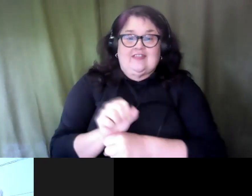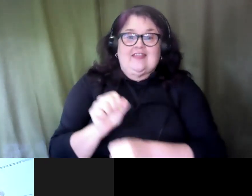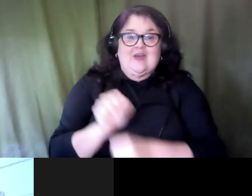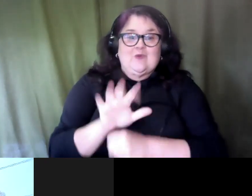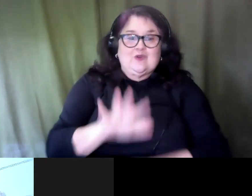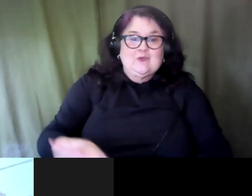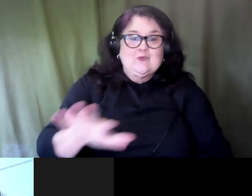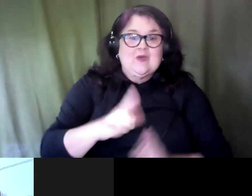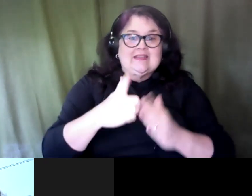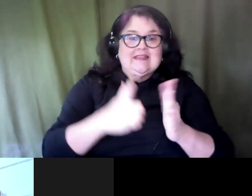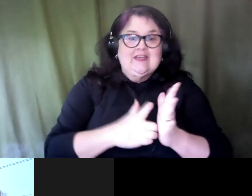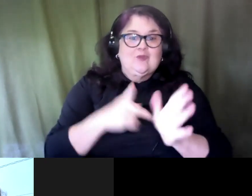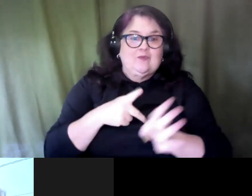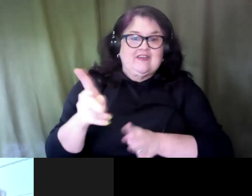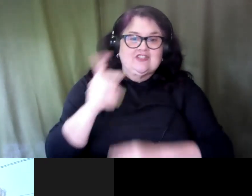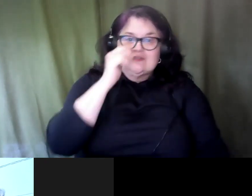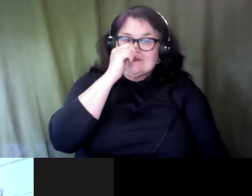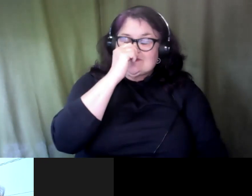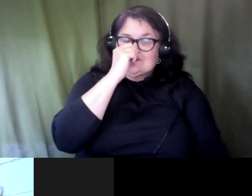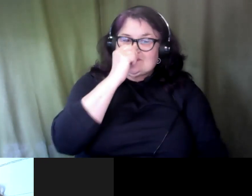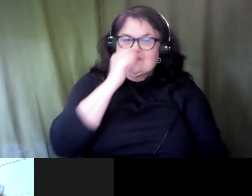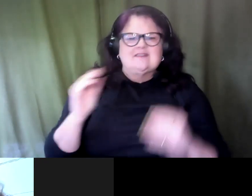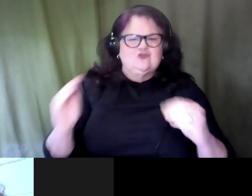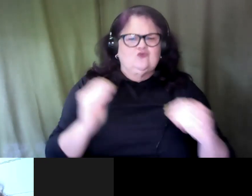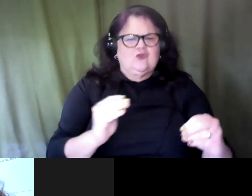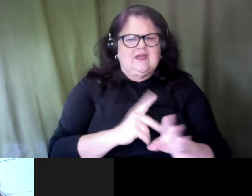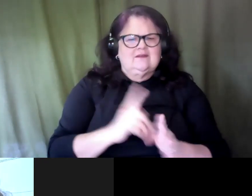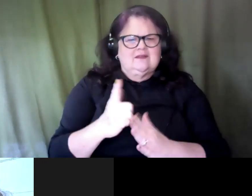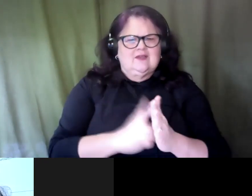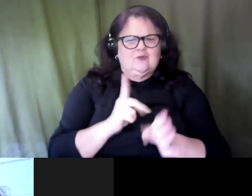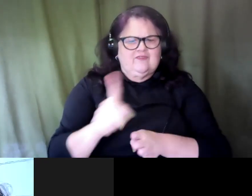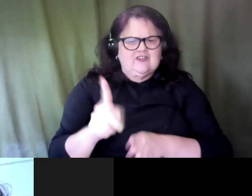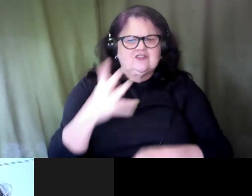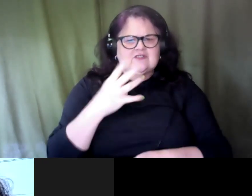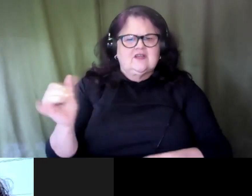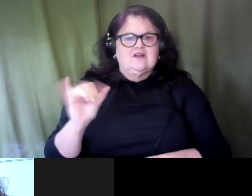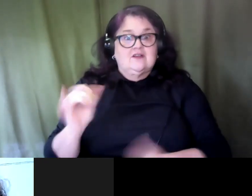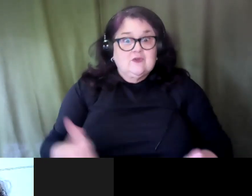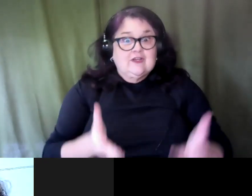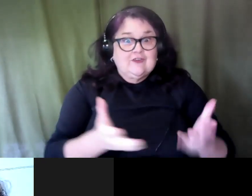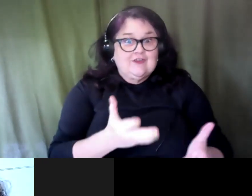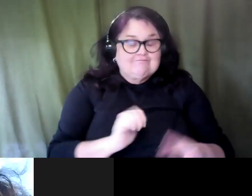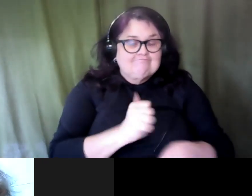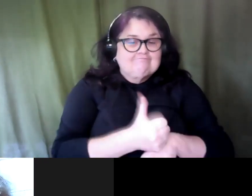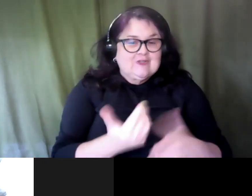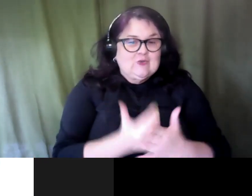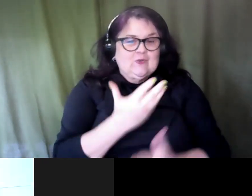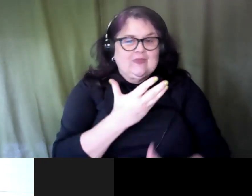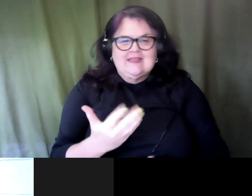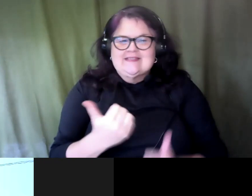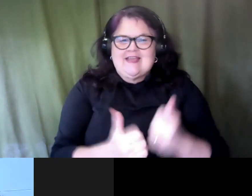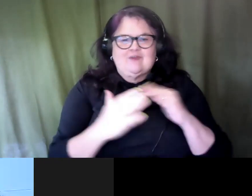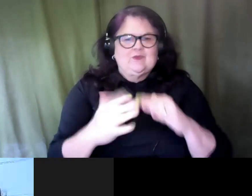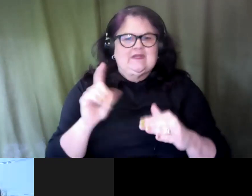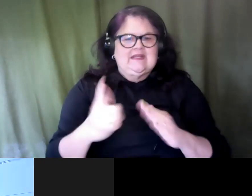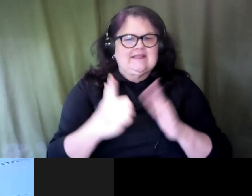profession, train legal professionals, but also really encourage people to start new such things. Every community needs a law center,